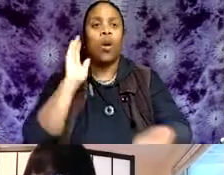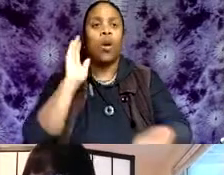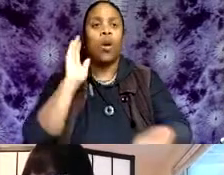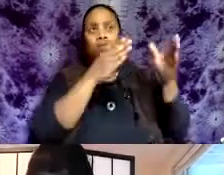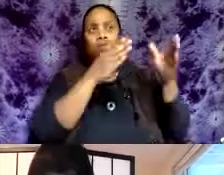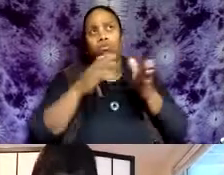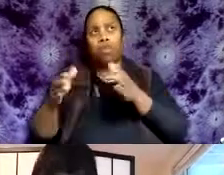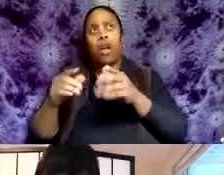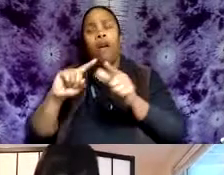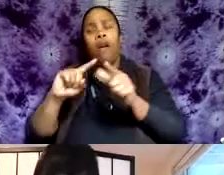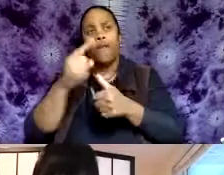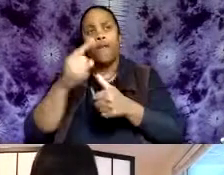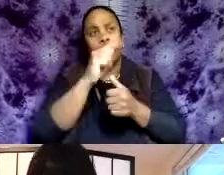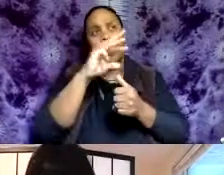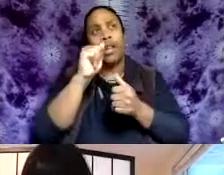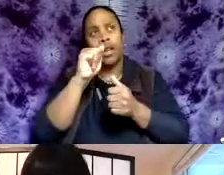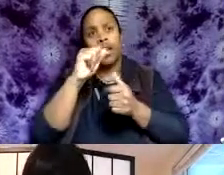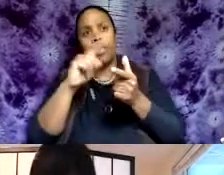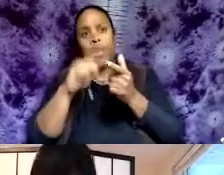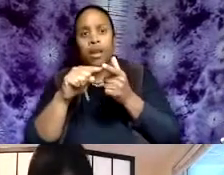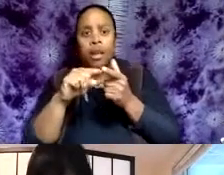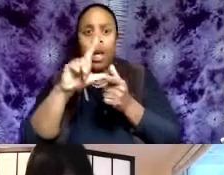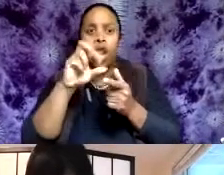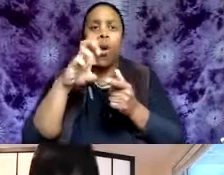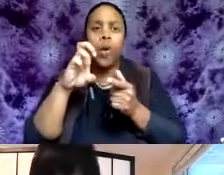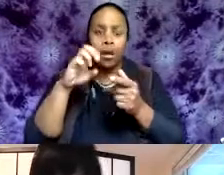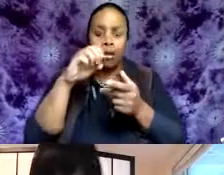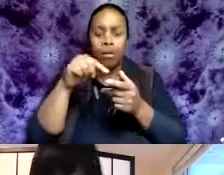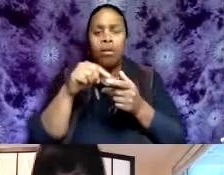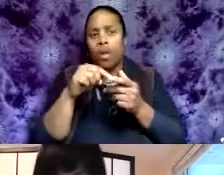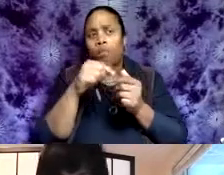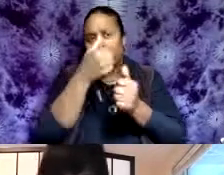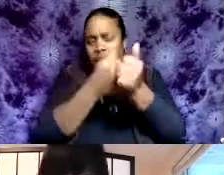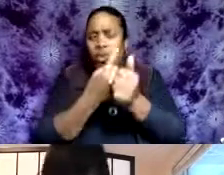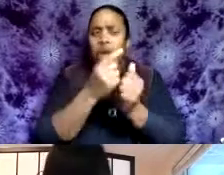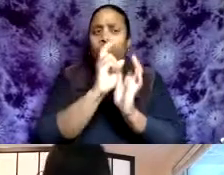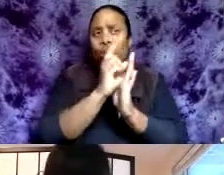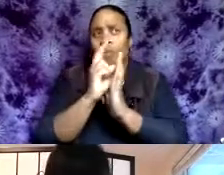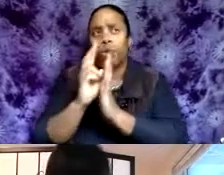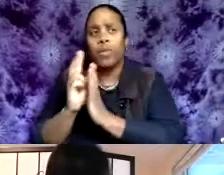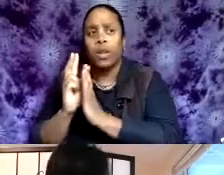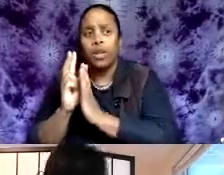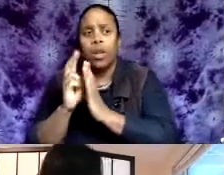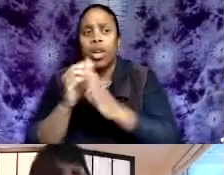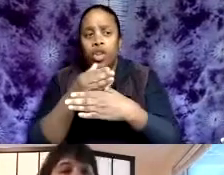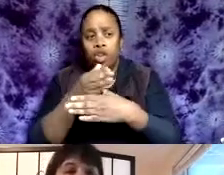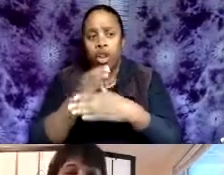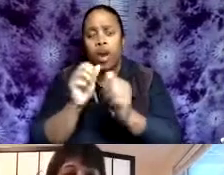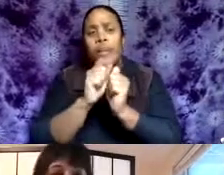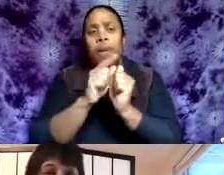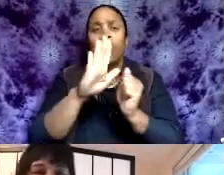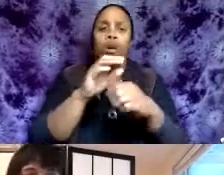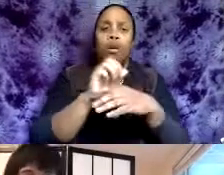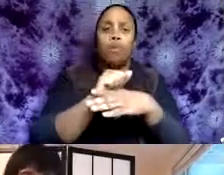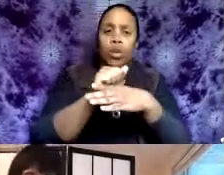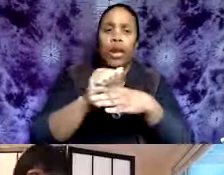Tina share first, and then Laurie. Yeah, so go ahead, take a couple of minutes and share about you and just all of your different modalities and what you do. I'm going to get you